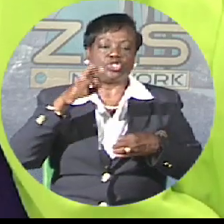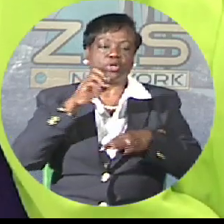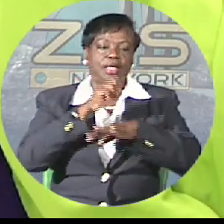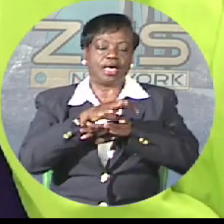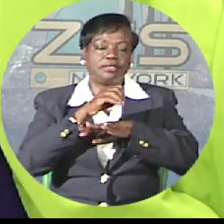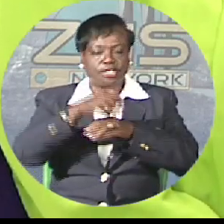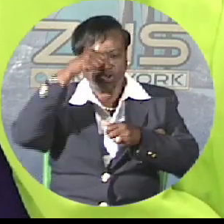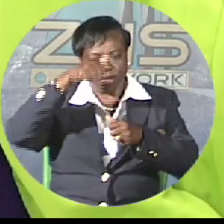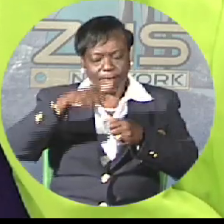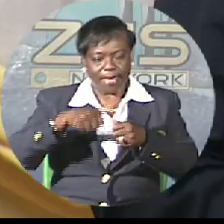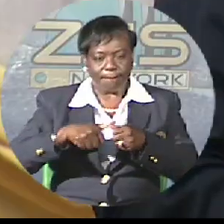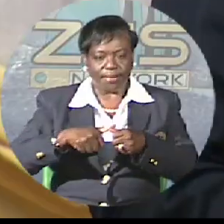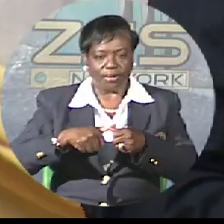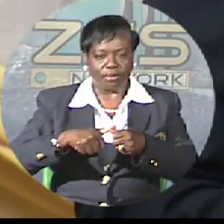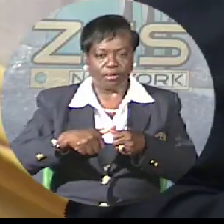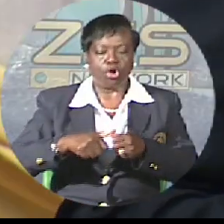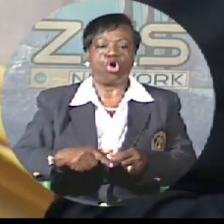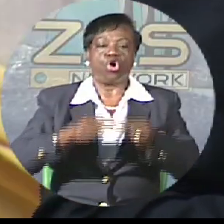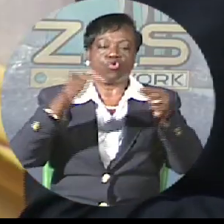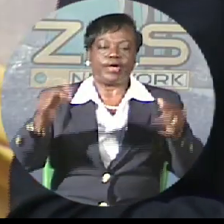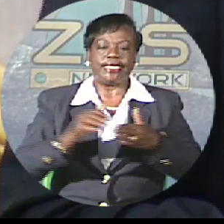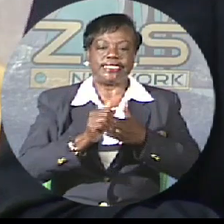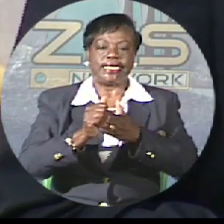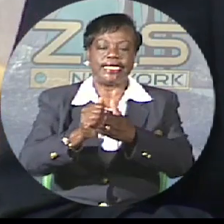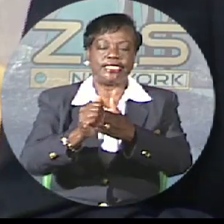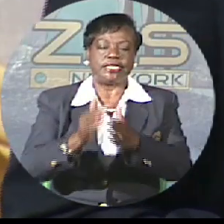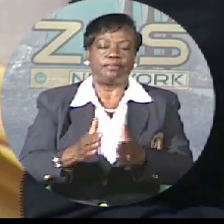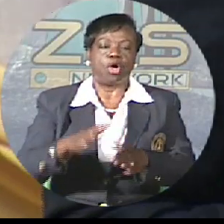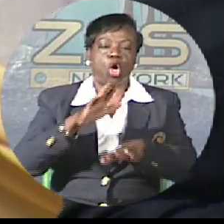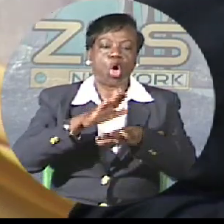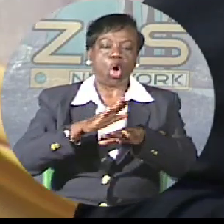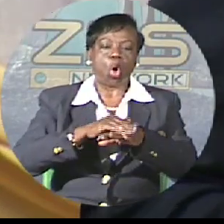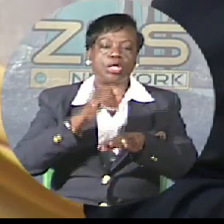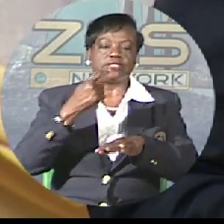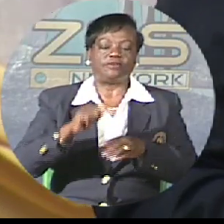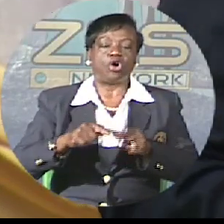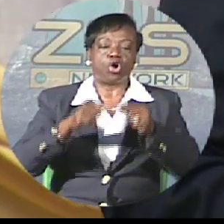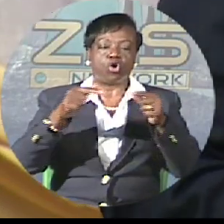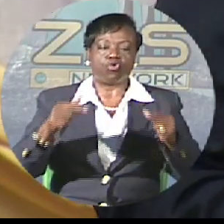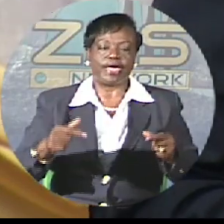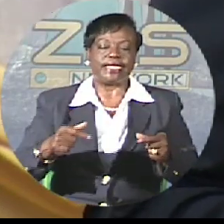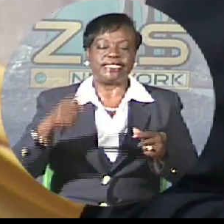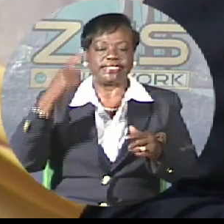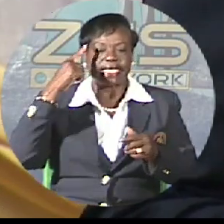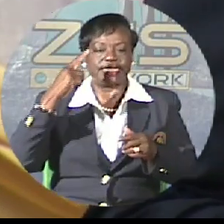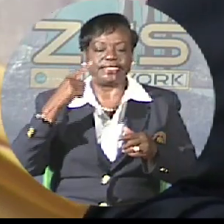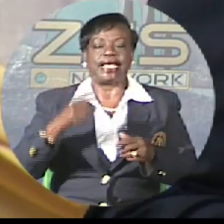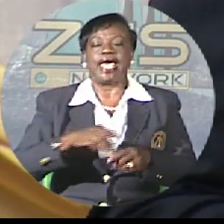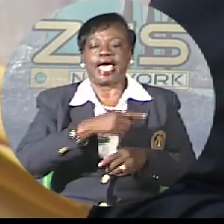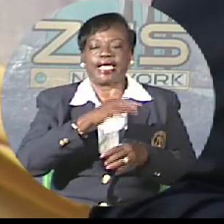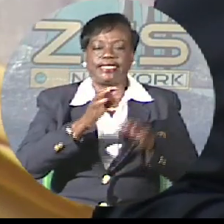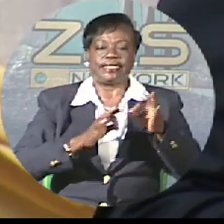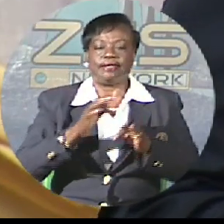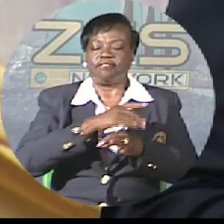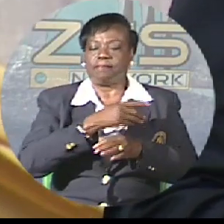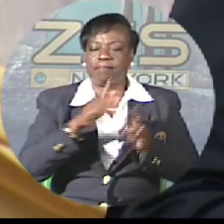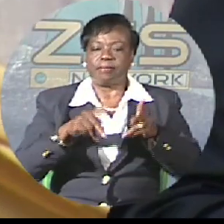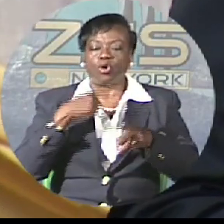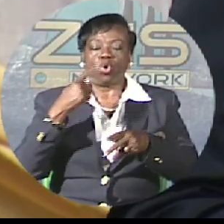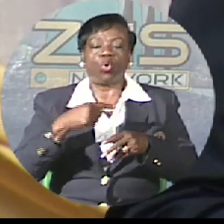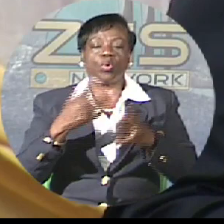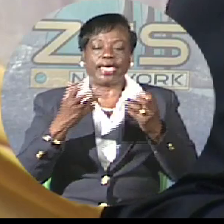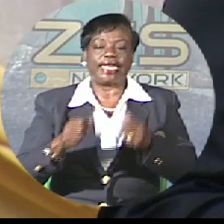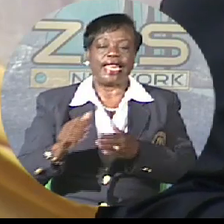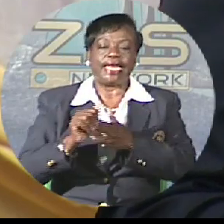Remember, great leadership calls for great service. And those of us privileged enough to lead this